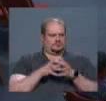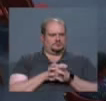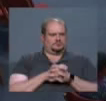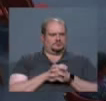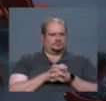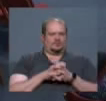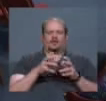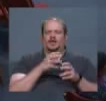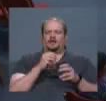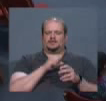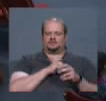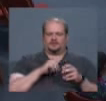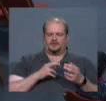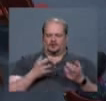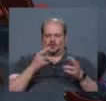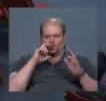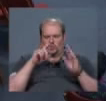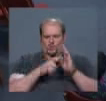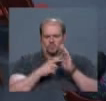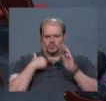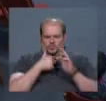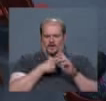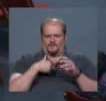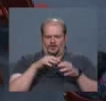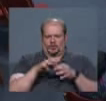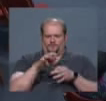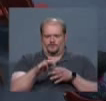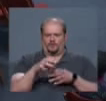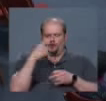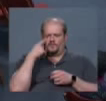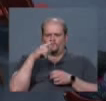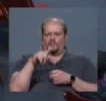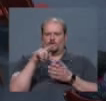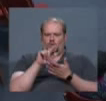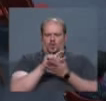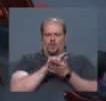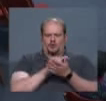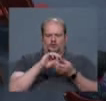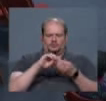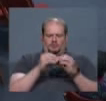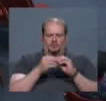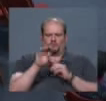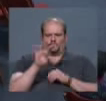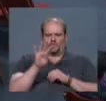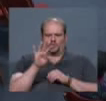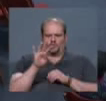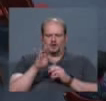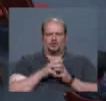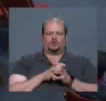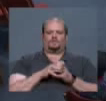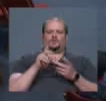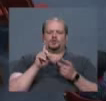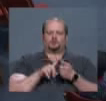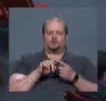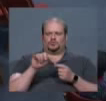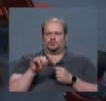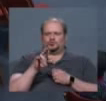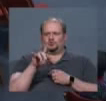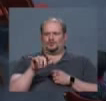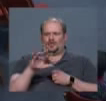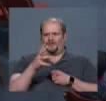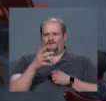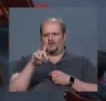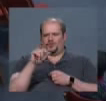staff's recommended. And then you'll note we have a deferral of ordinance number 4 to July 5th